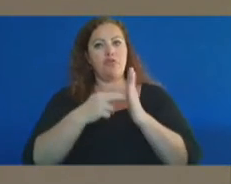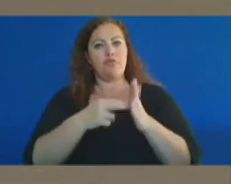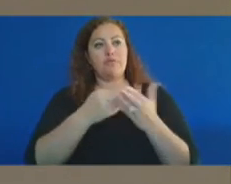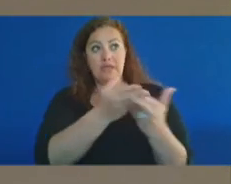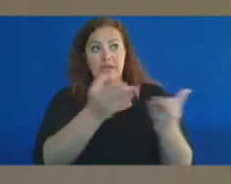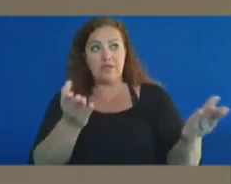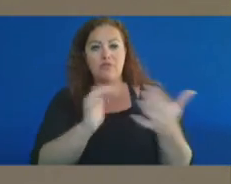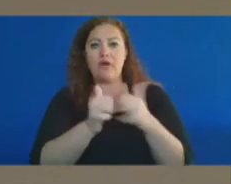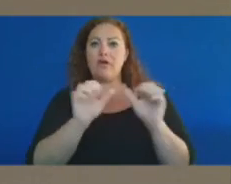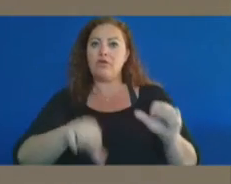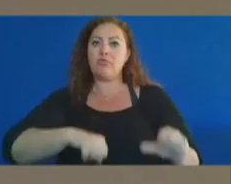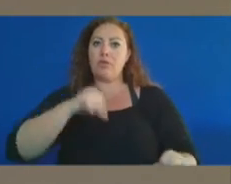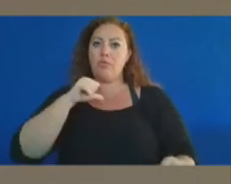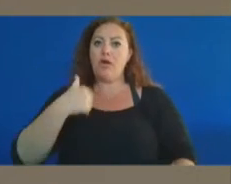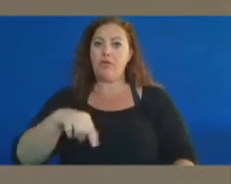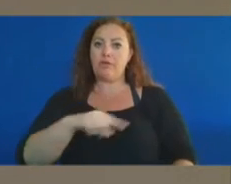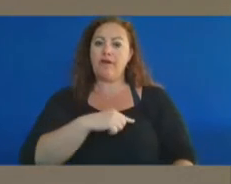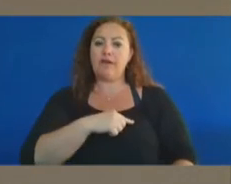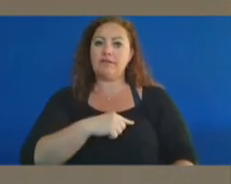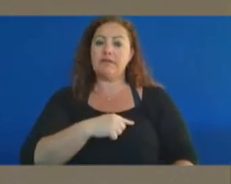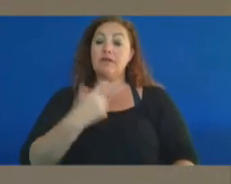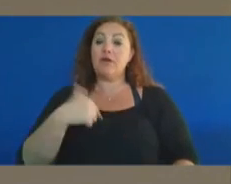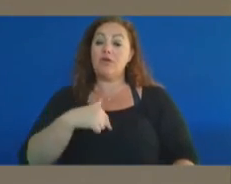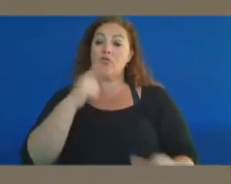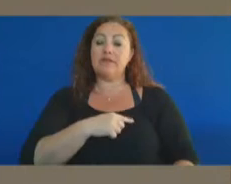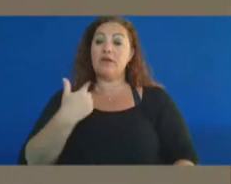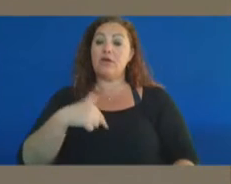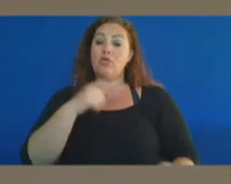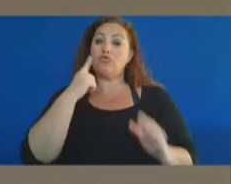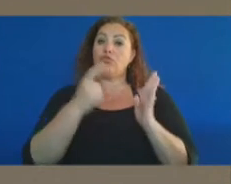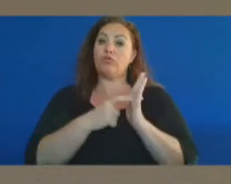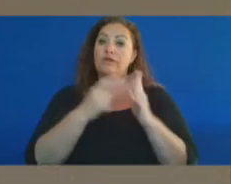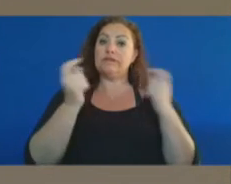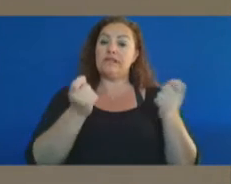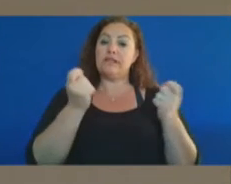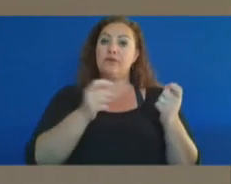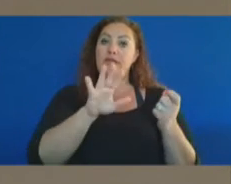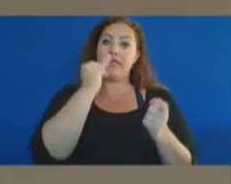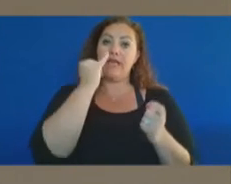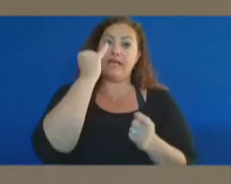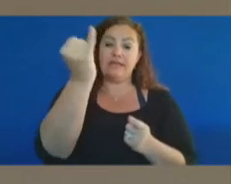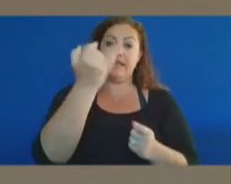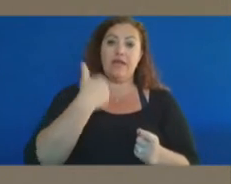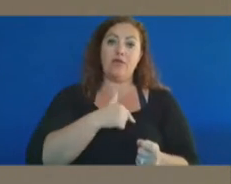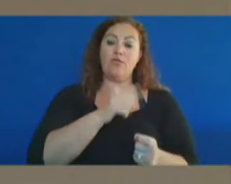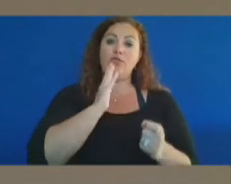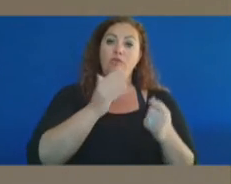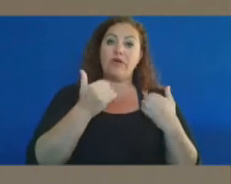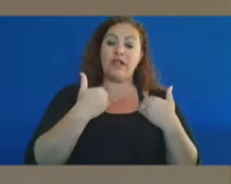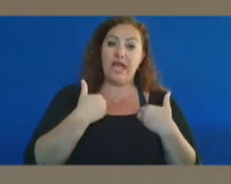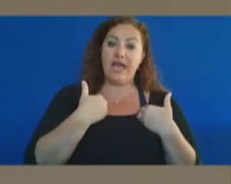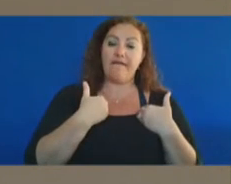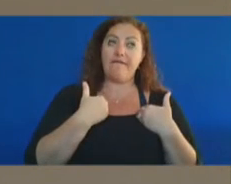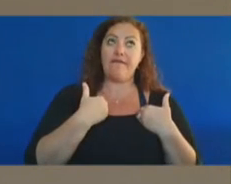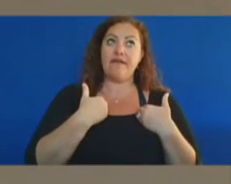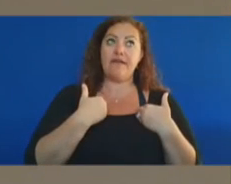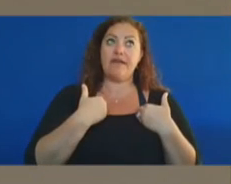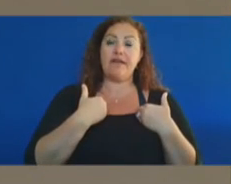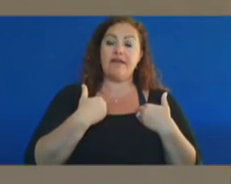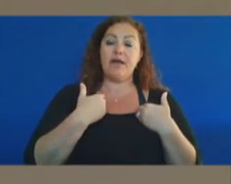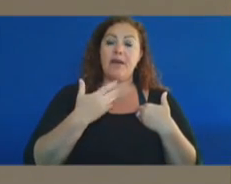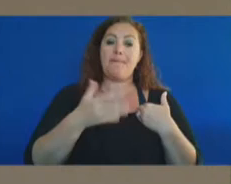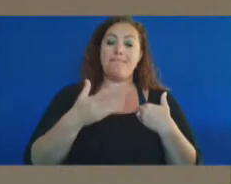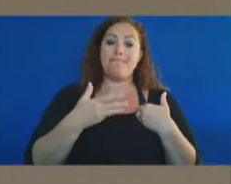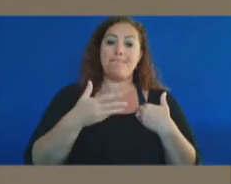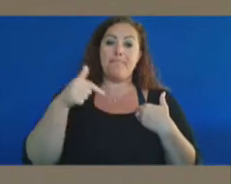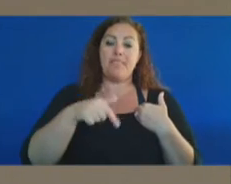can be proud of us so we celebrate um the idea idea that we would have this um